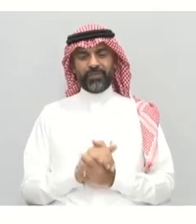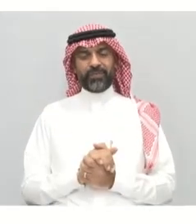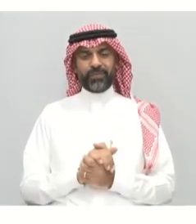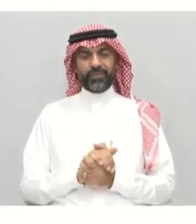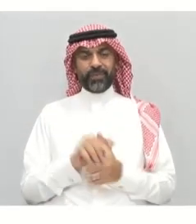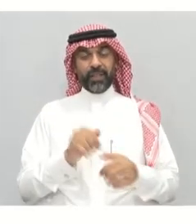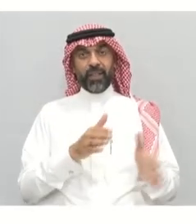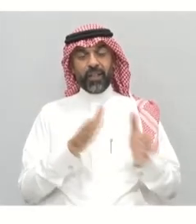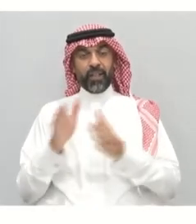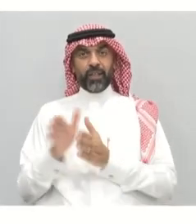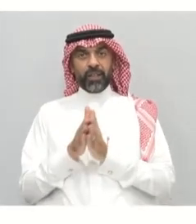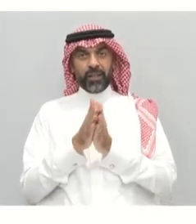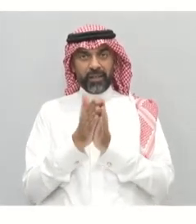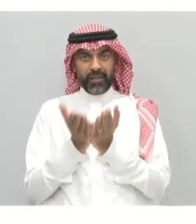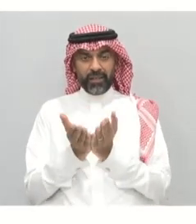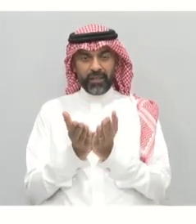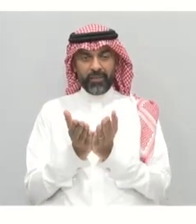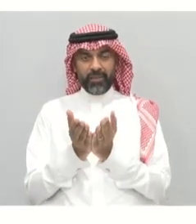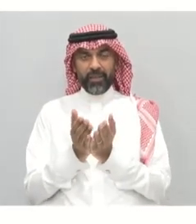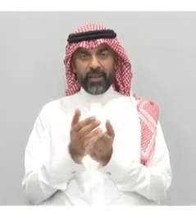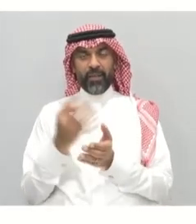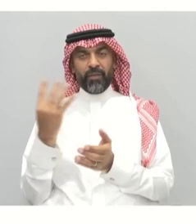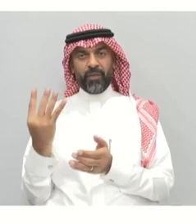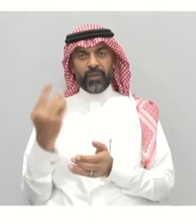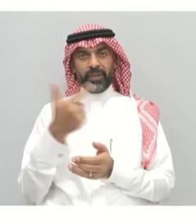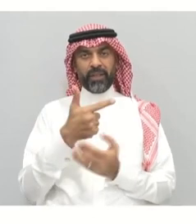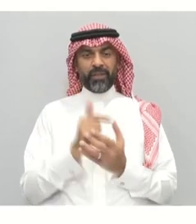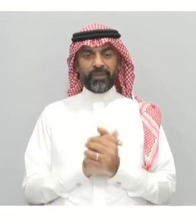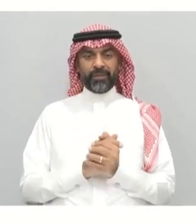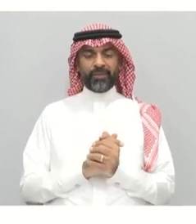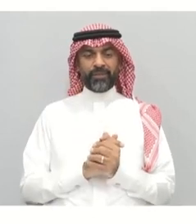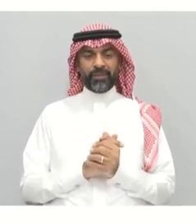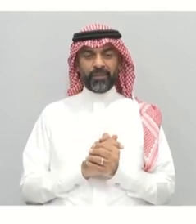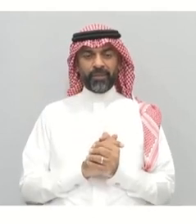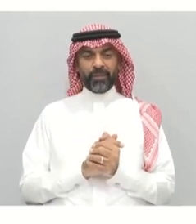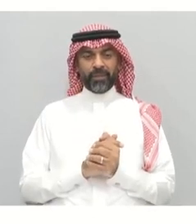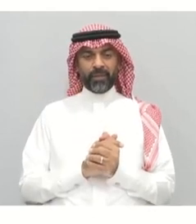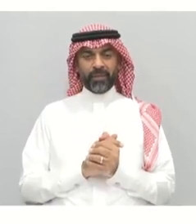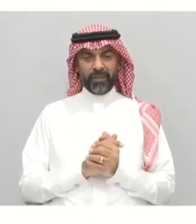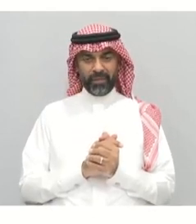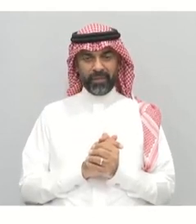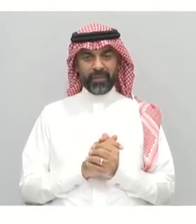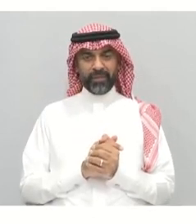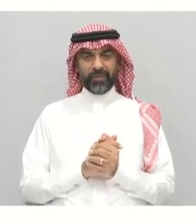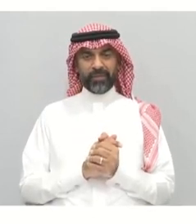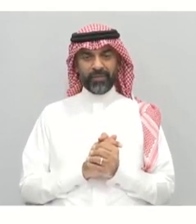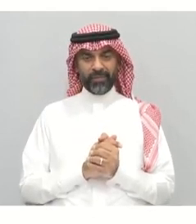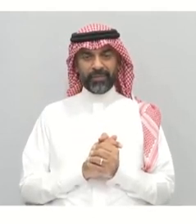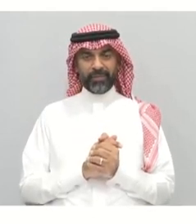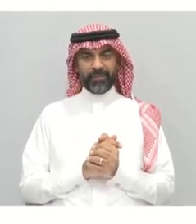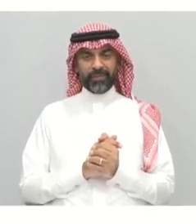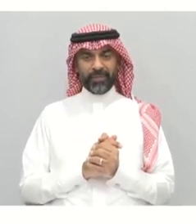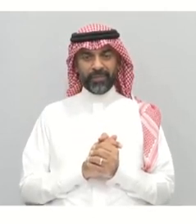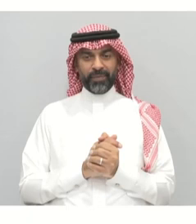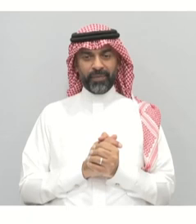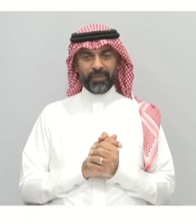Okay. Also here on page 74, we have exercise number one. Listen, point, and